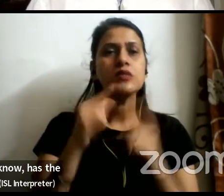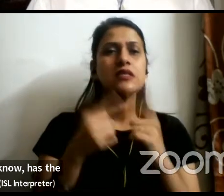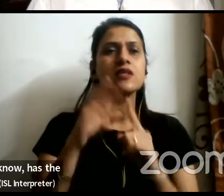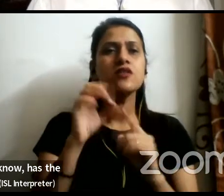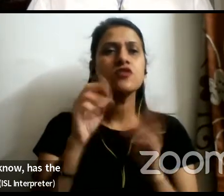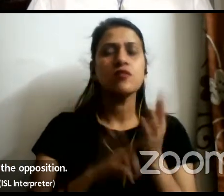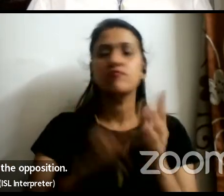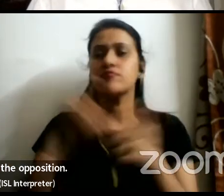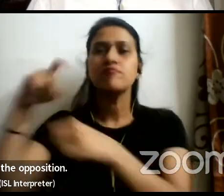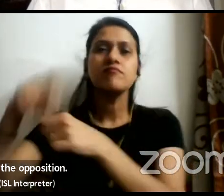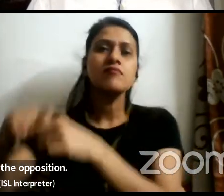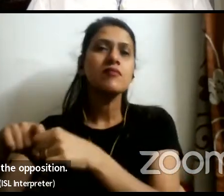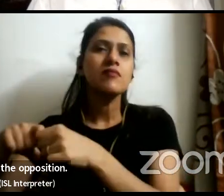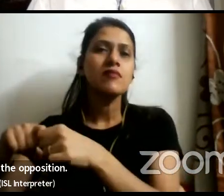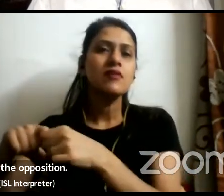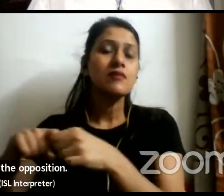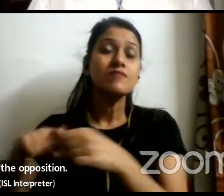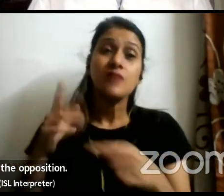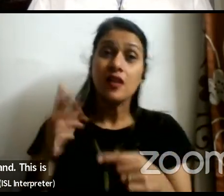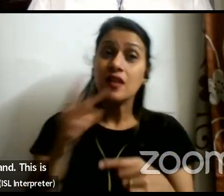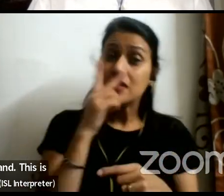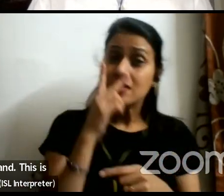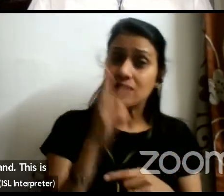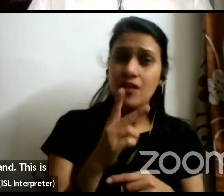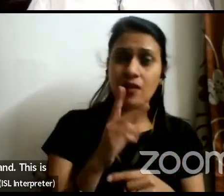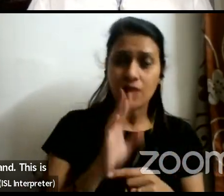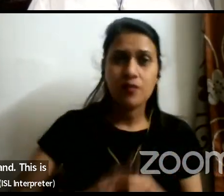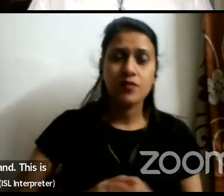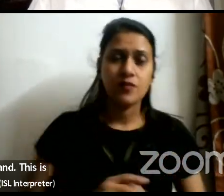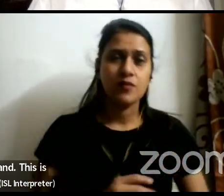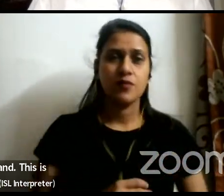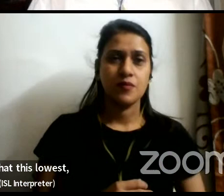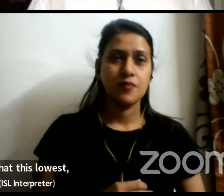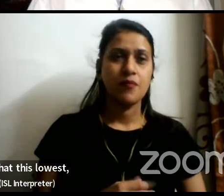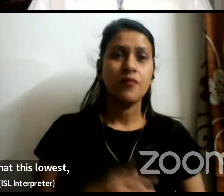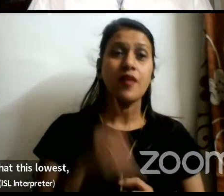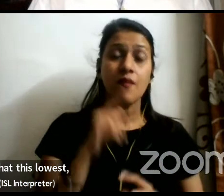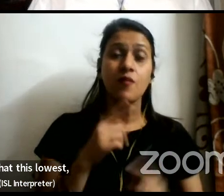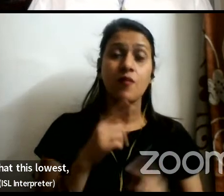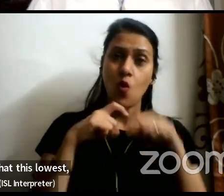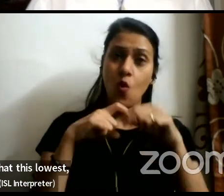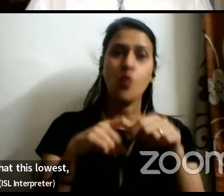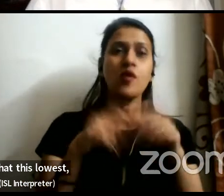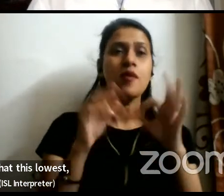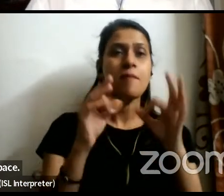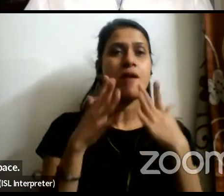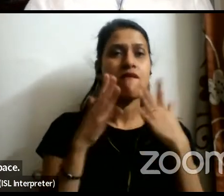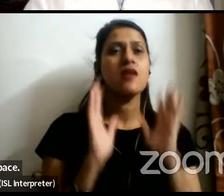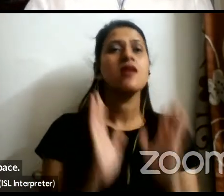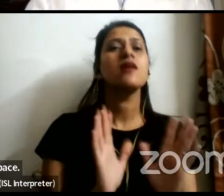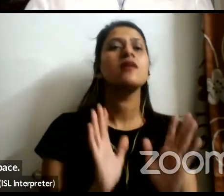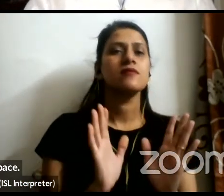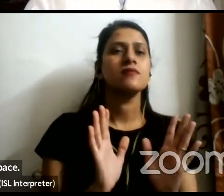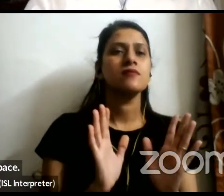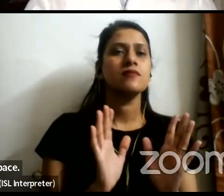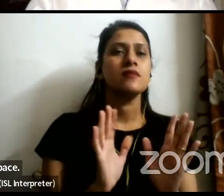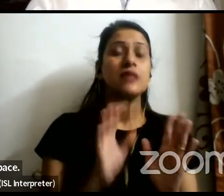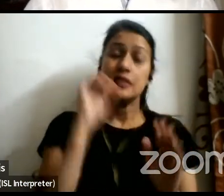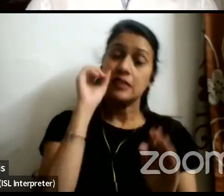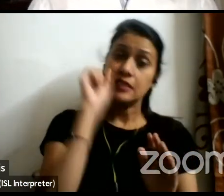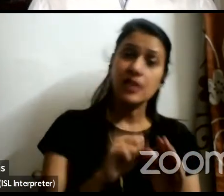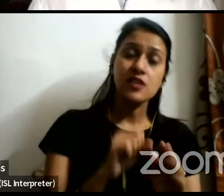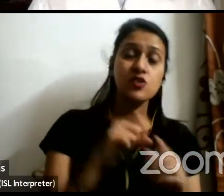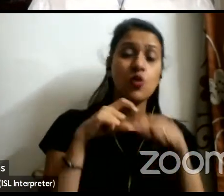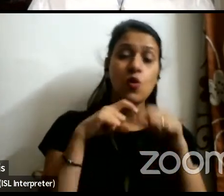understand that this law is coming from a different space. So whilst the question is excellent, and absolutely the right question,